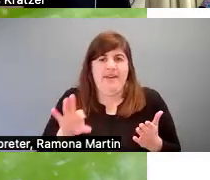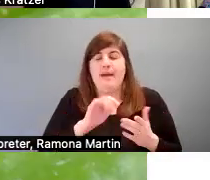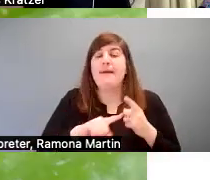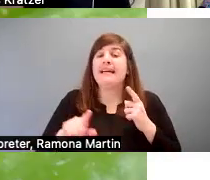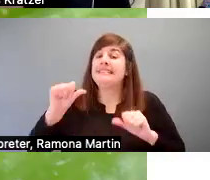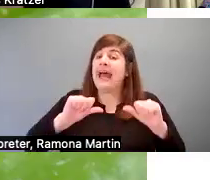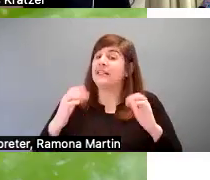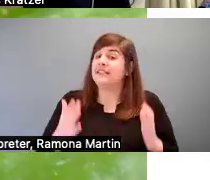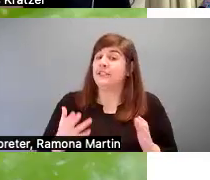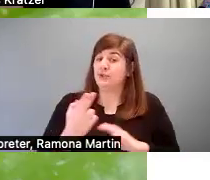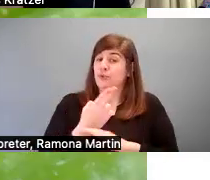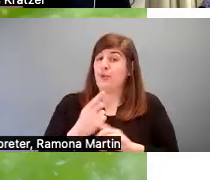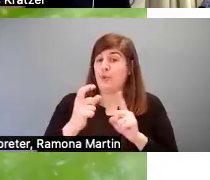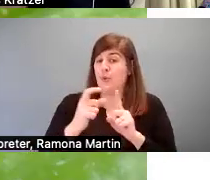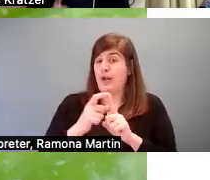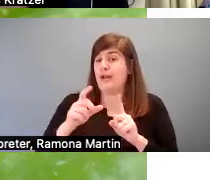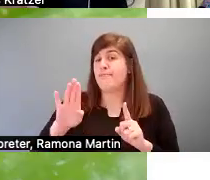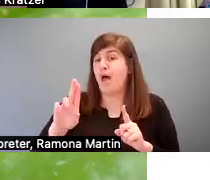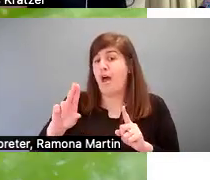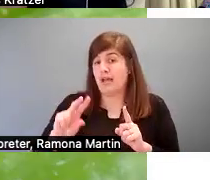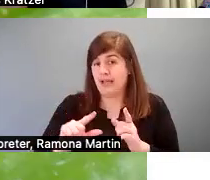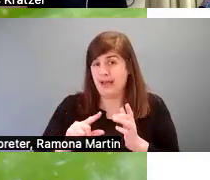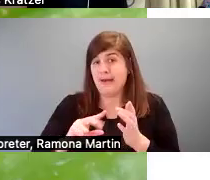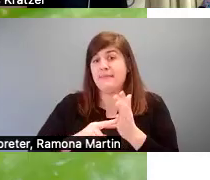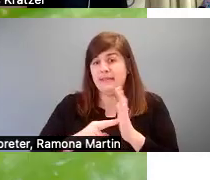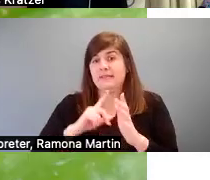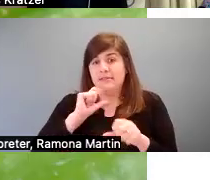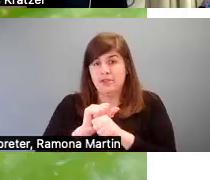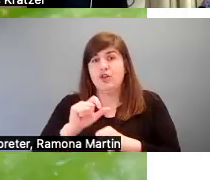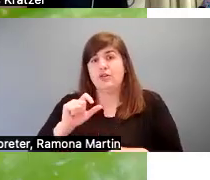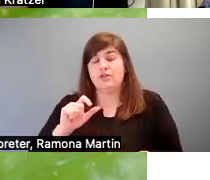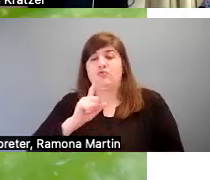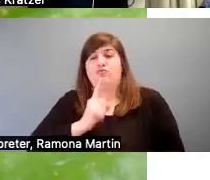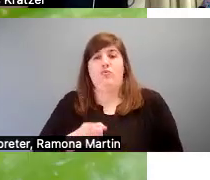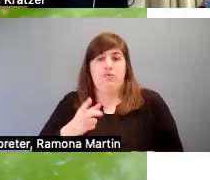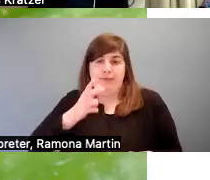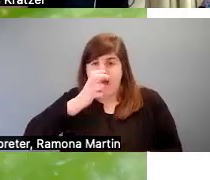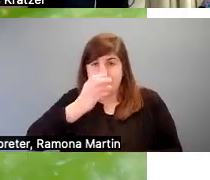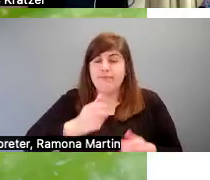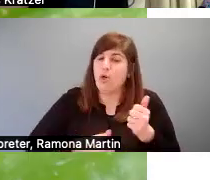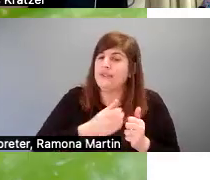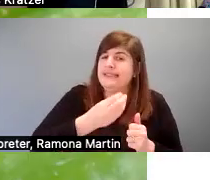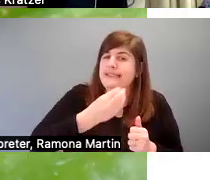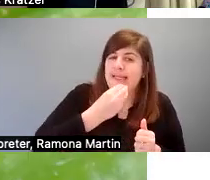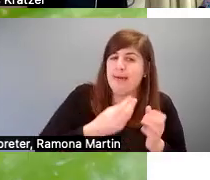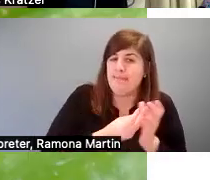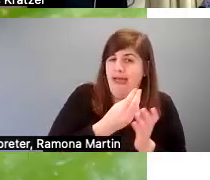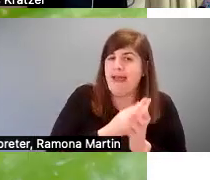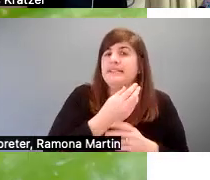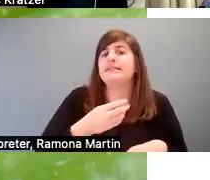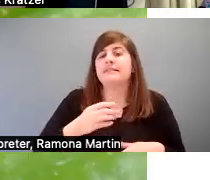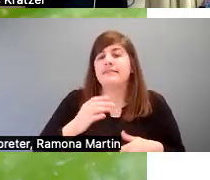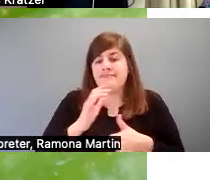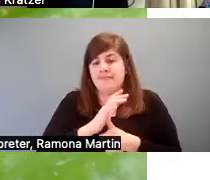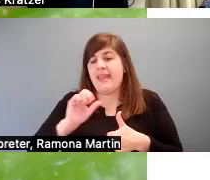the word bug, they usually only mean the true bugs, which mostly eat plants and include insects like aphids,